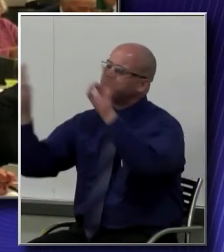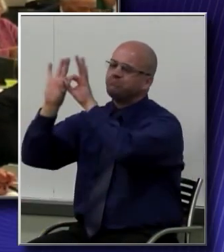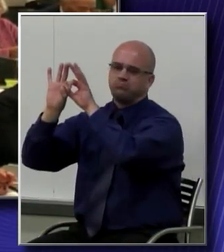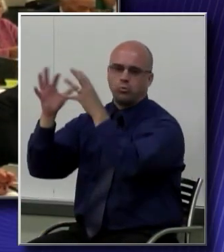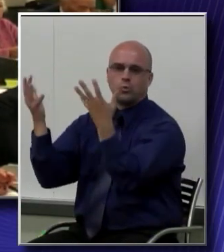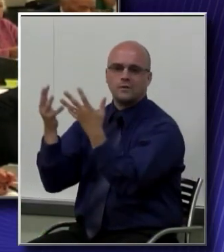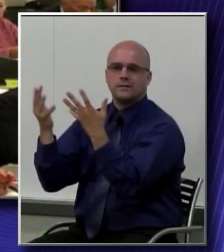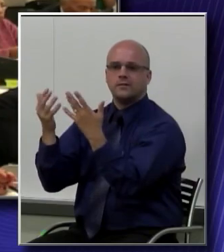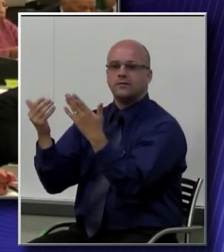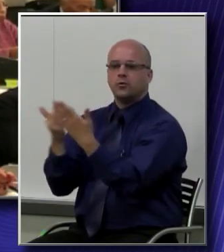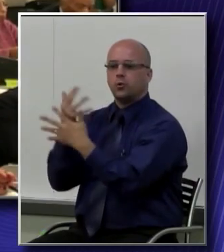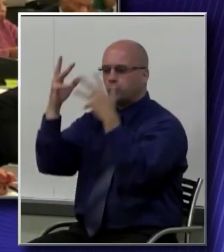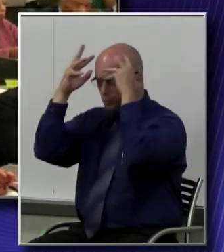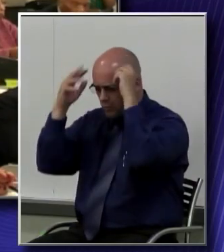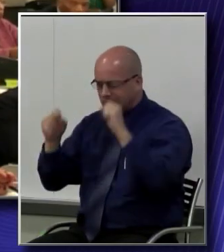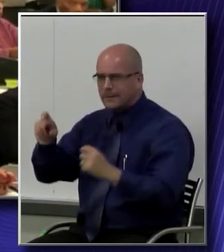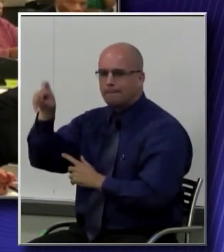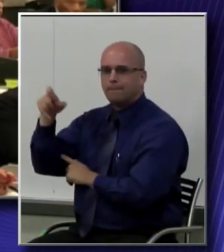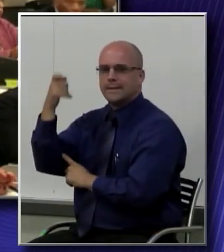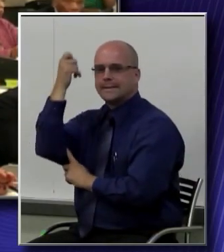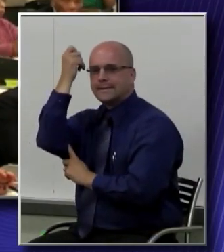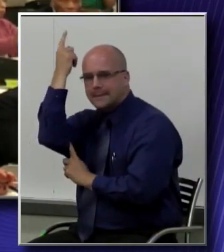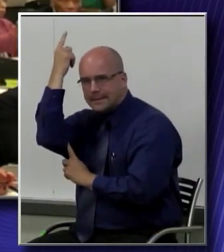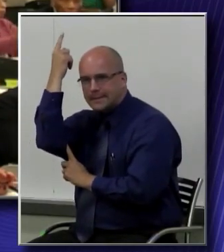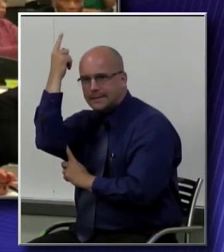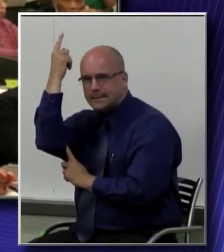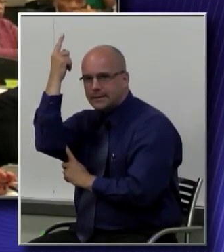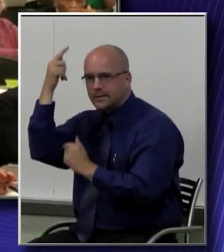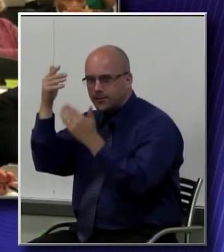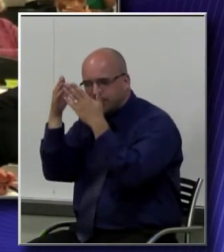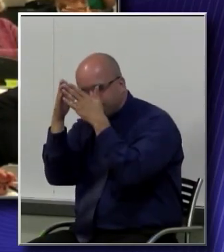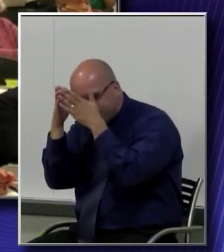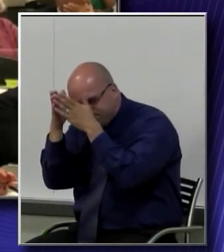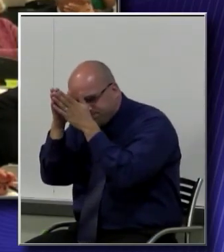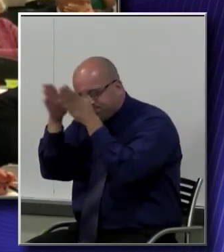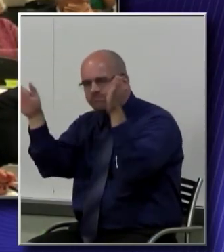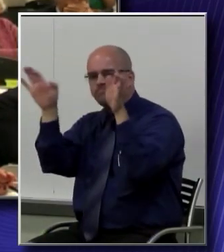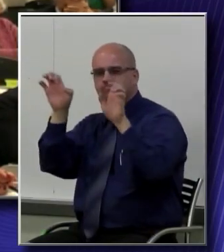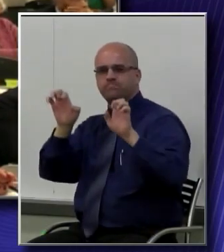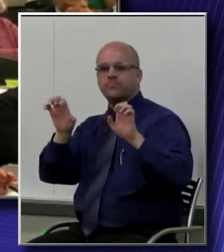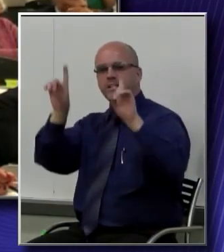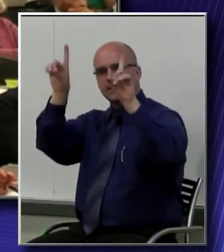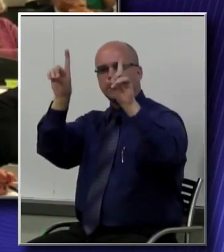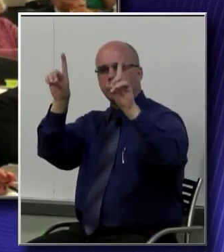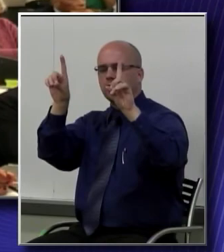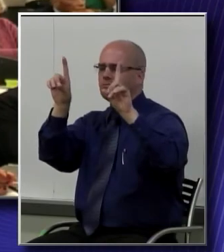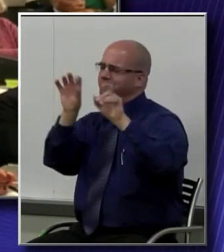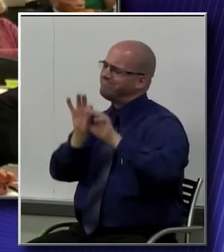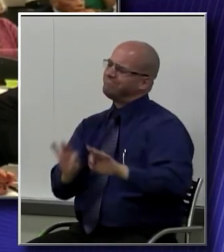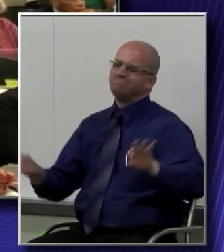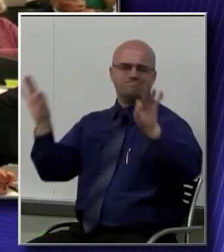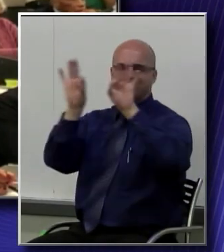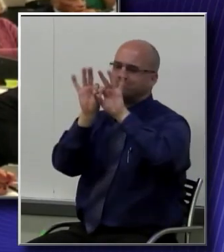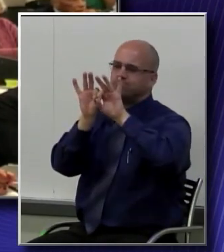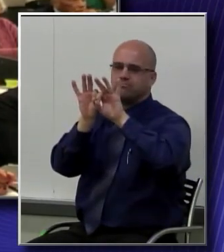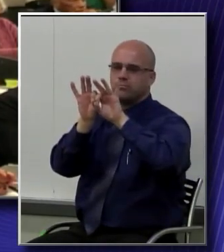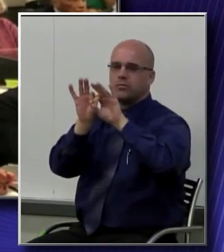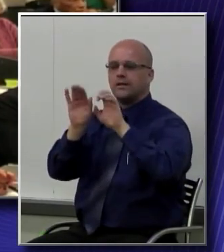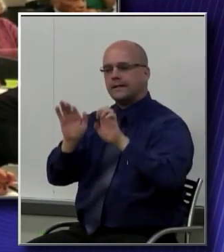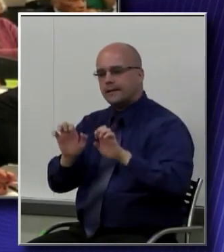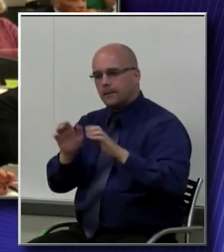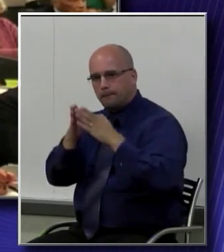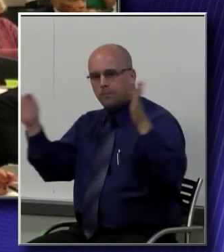new president must understand that a broad-based education is essential, a broad-based learning